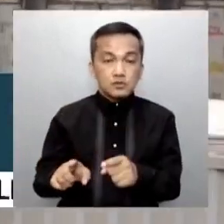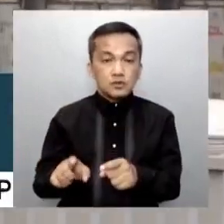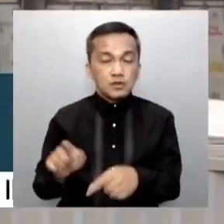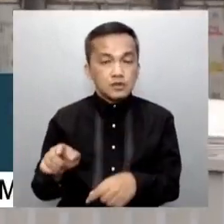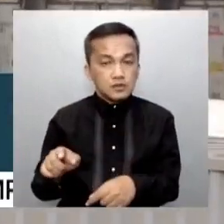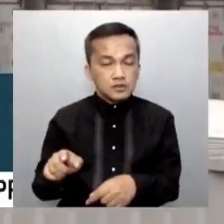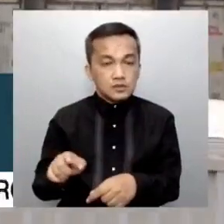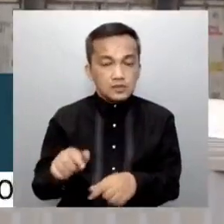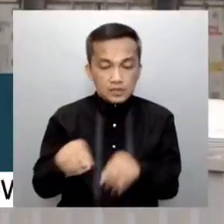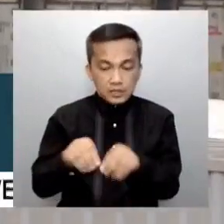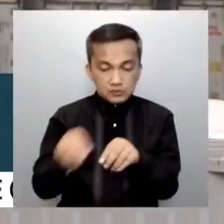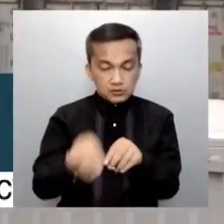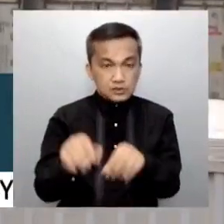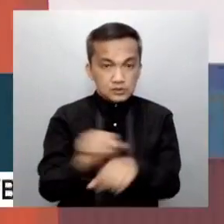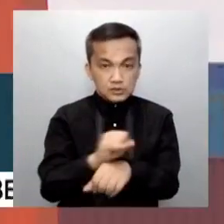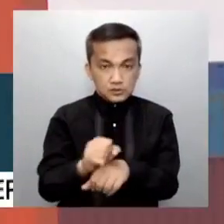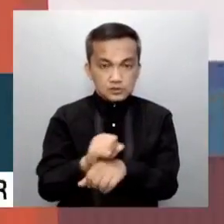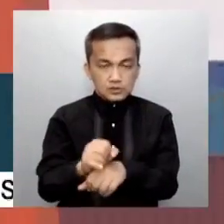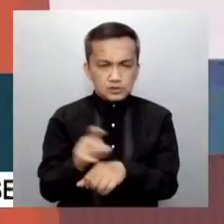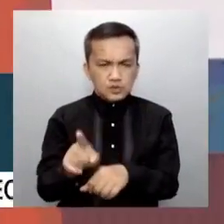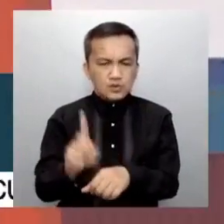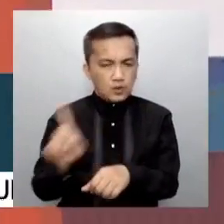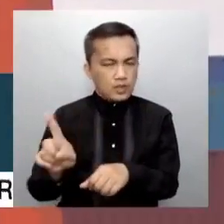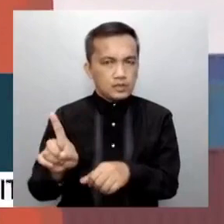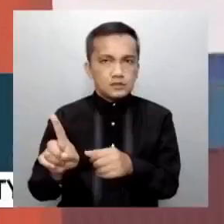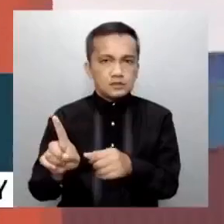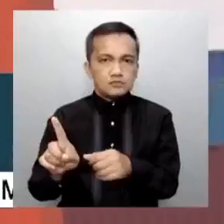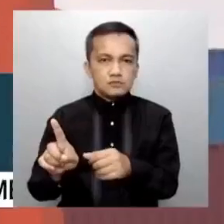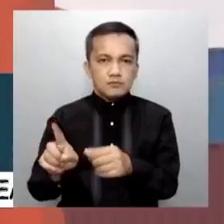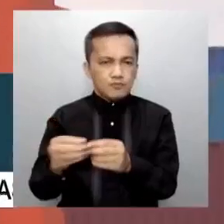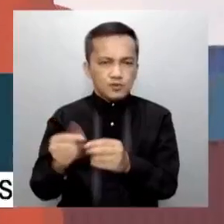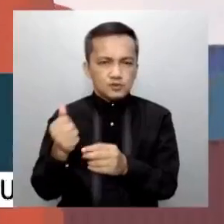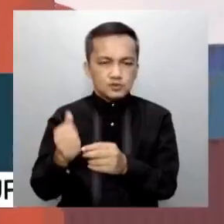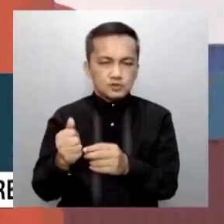the agriculture industry will be one of the most,